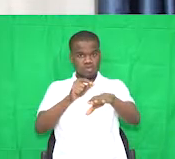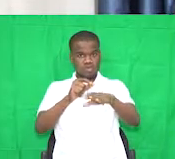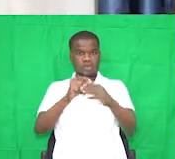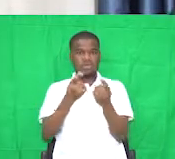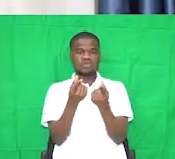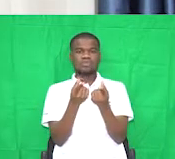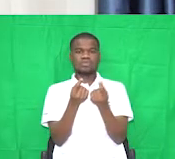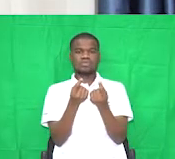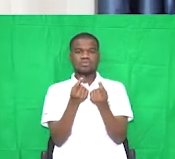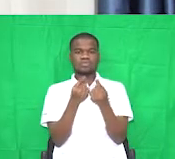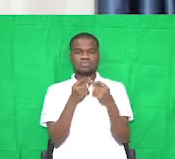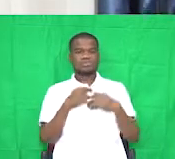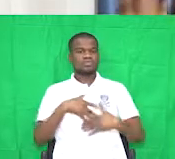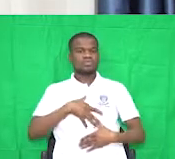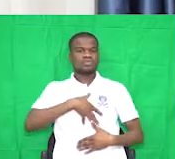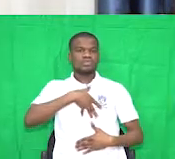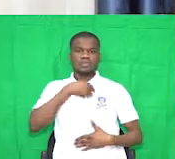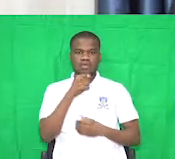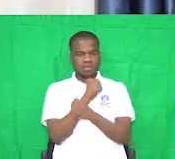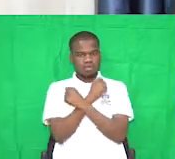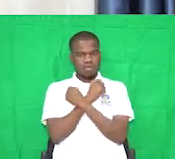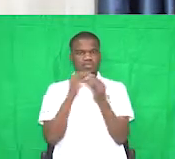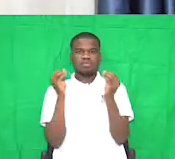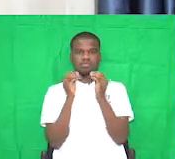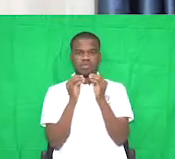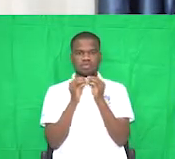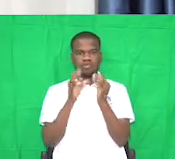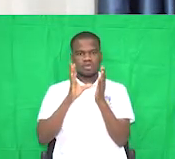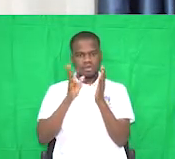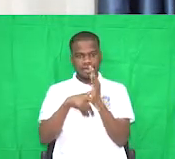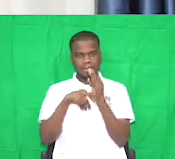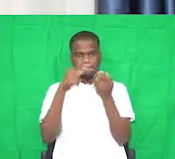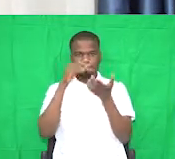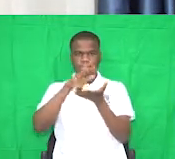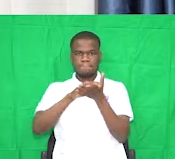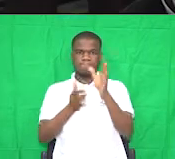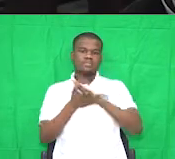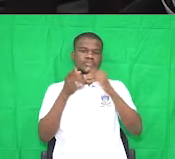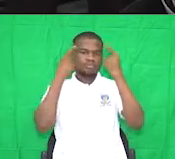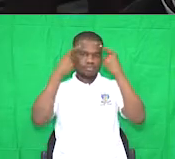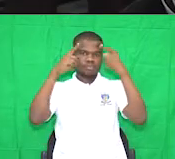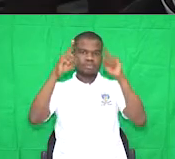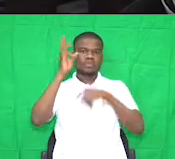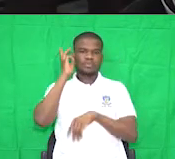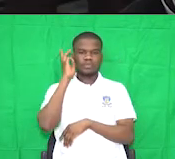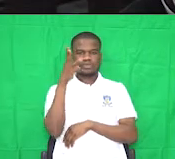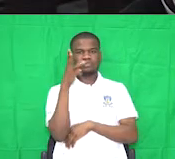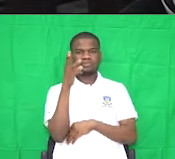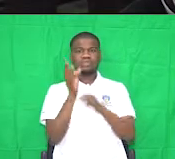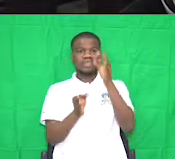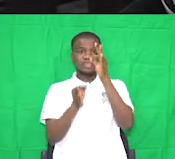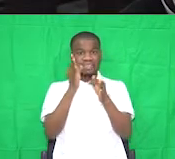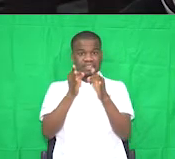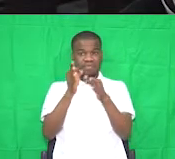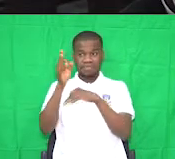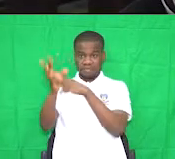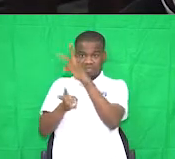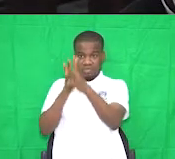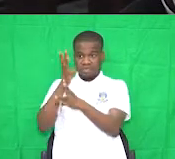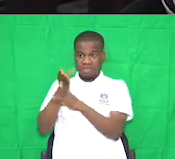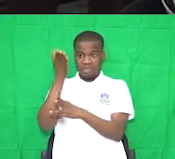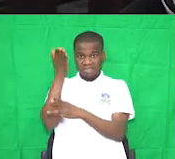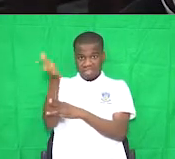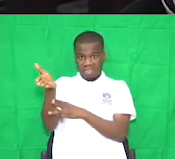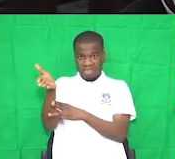Dien pa anu enijon. Nyami e jume, dien e nyami peso odo babe ye, e wo yuyasin. sa wo wo adwuma mu a sa wo wo wiasim